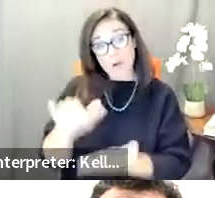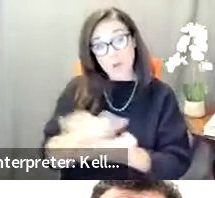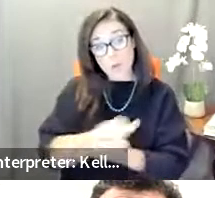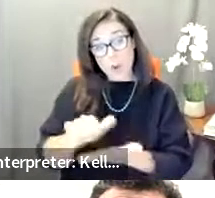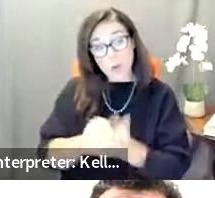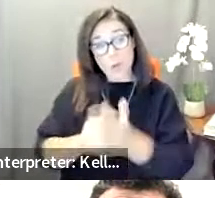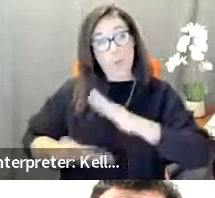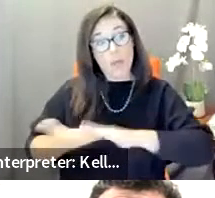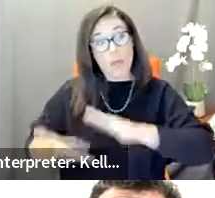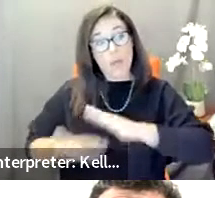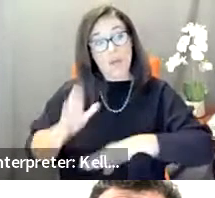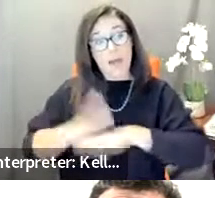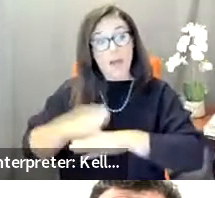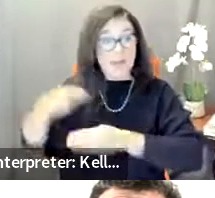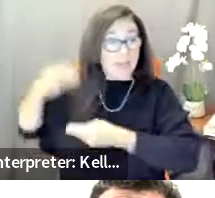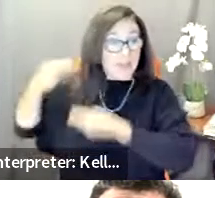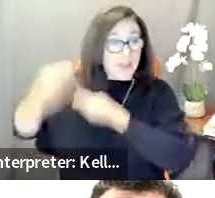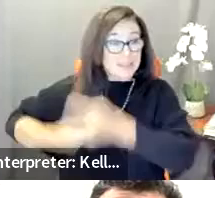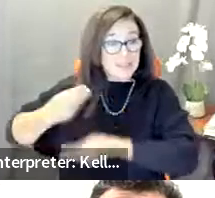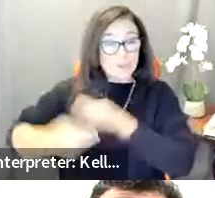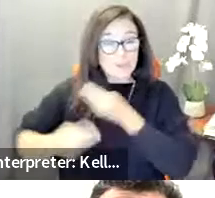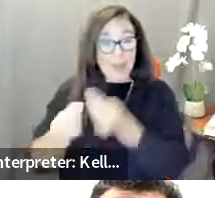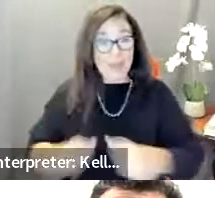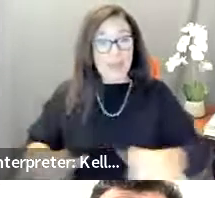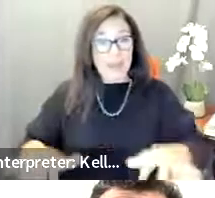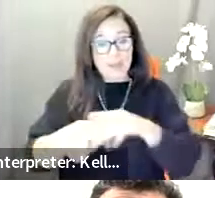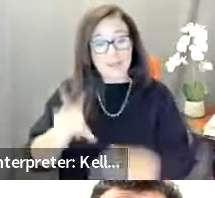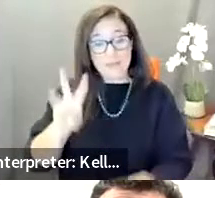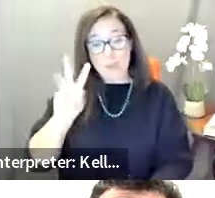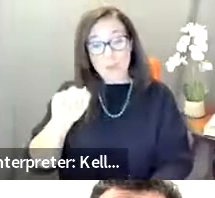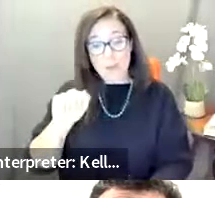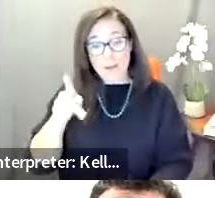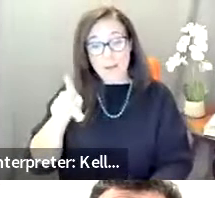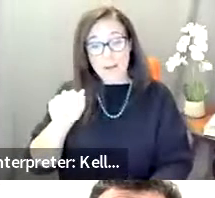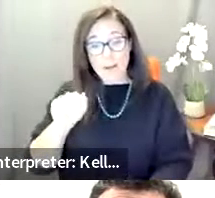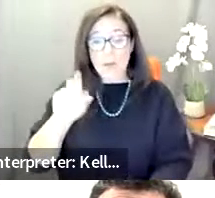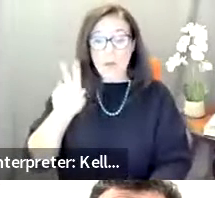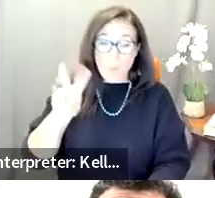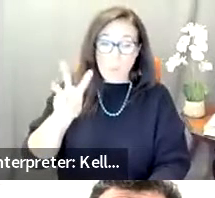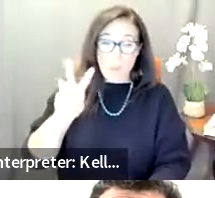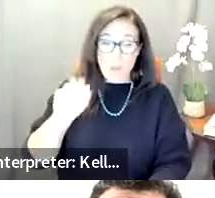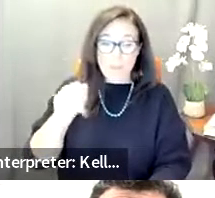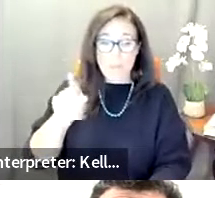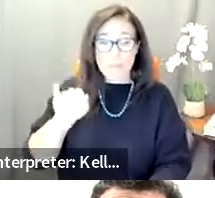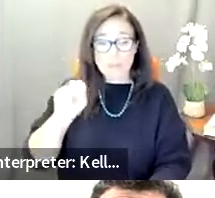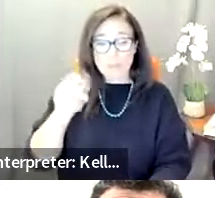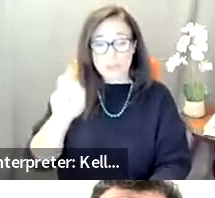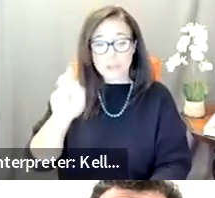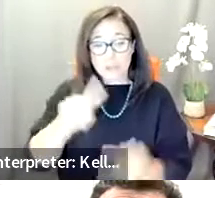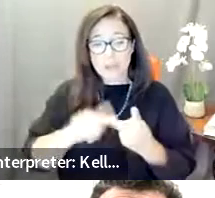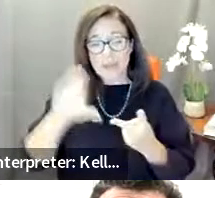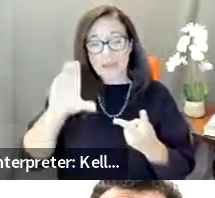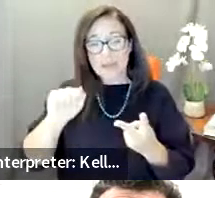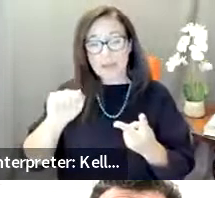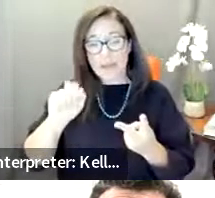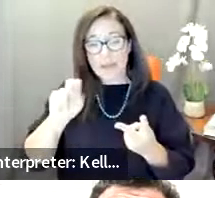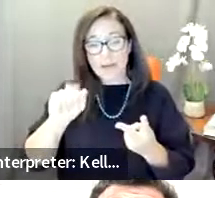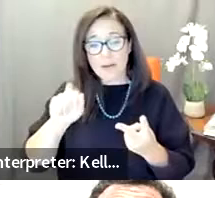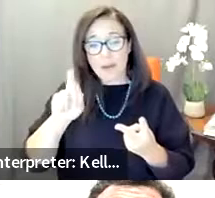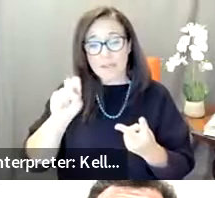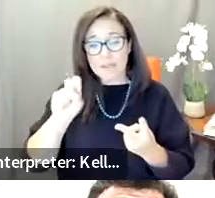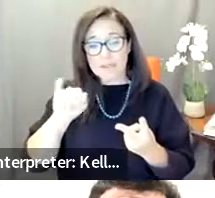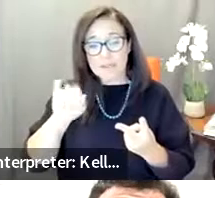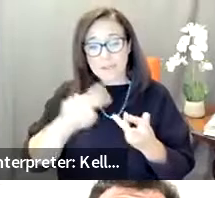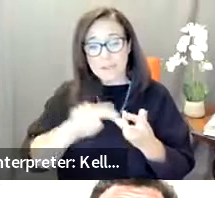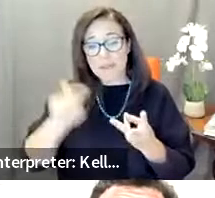unceded ancestral land of the Lenape, Wappinger, Canarsie, Rockaway, and Matinecock communities. I want to honor